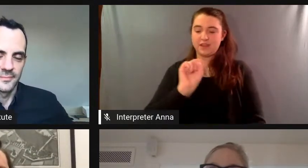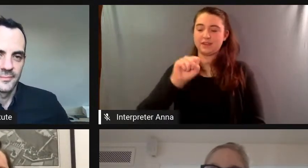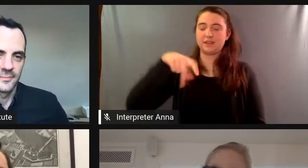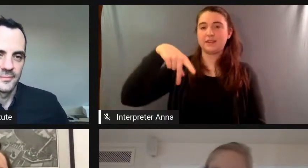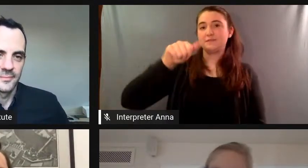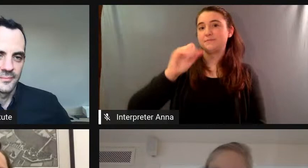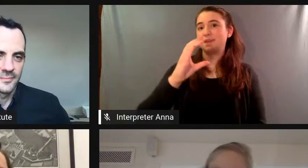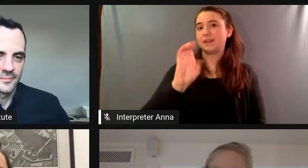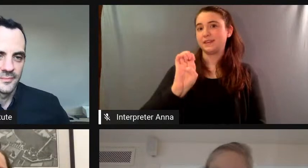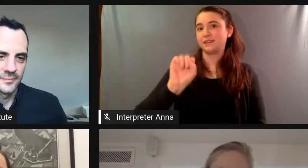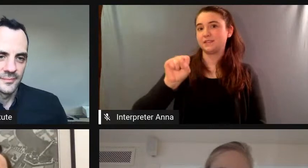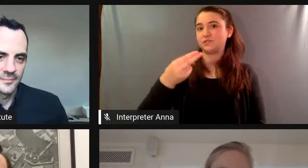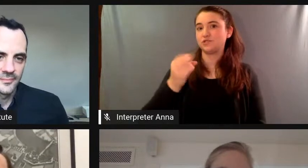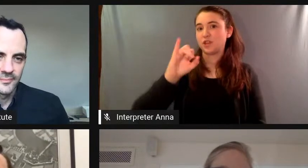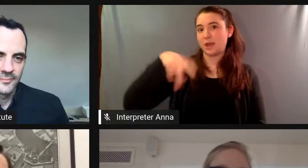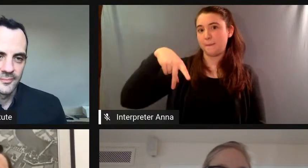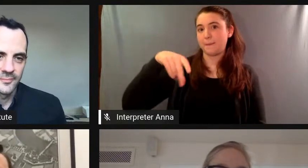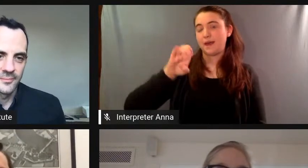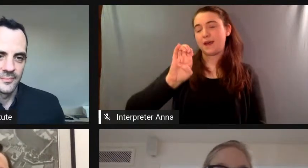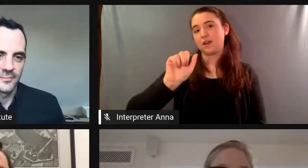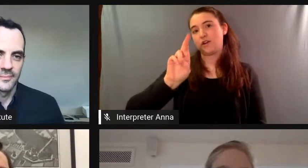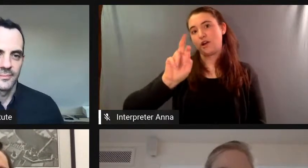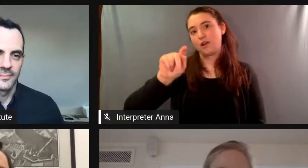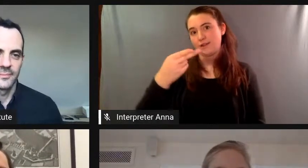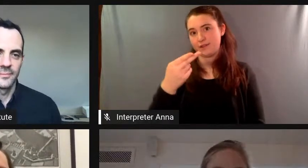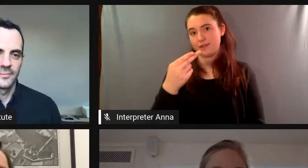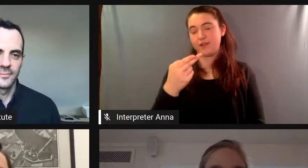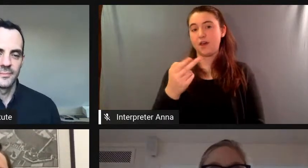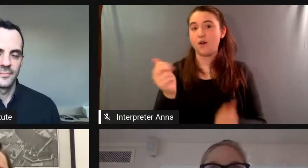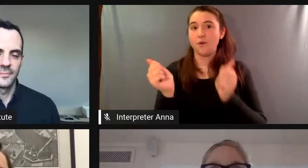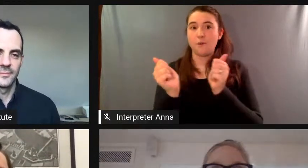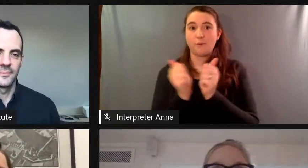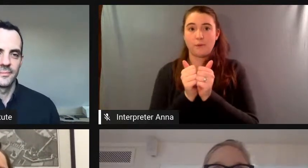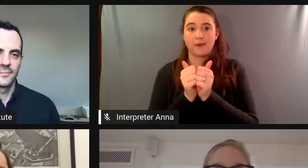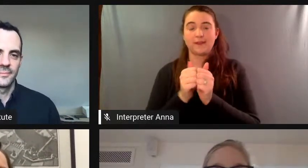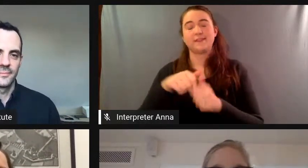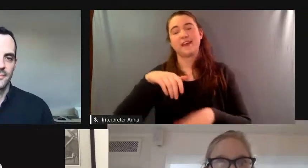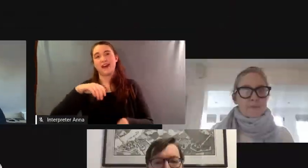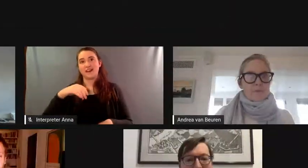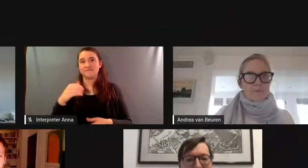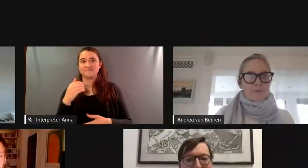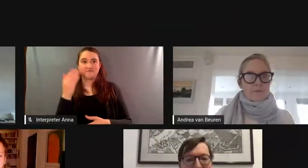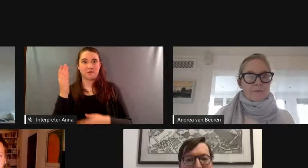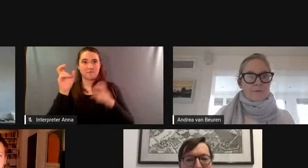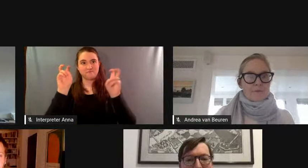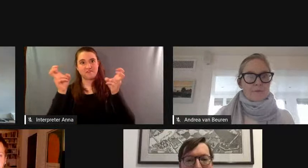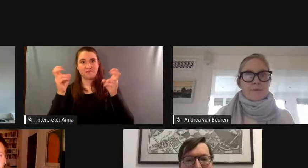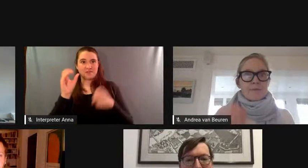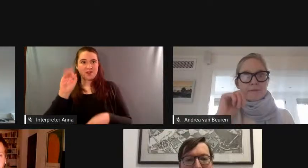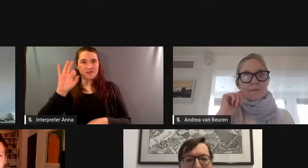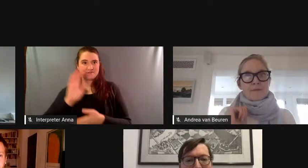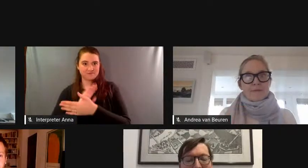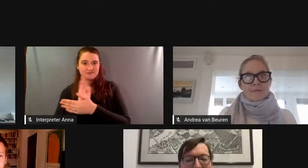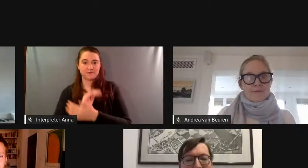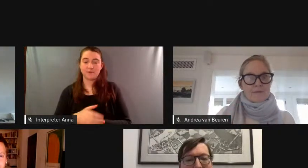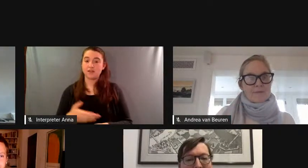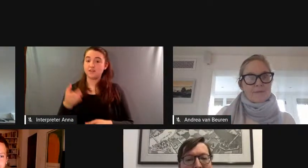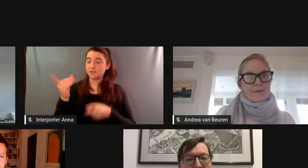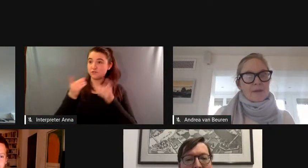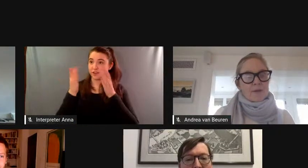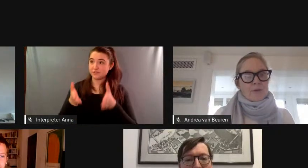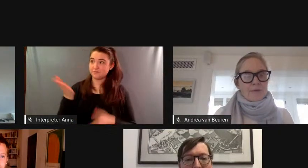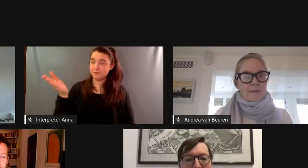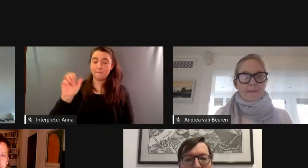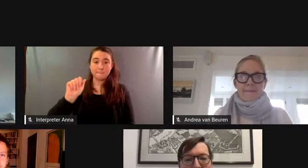subjects um we're here with matt wolf uh who is the director of spaceship earth and